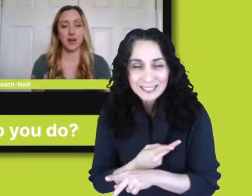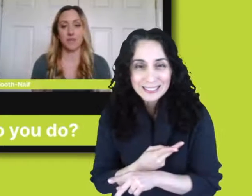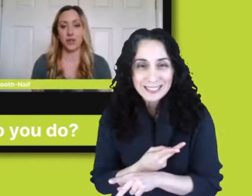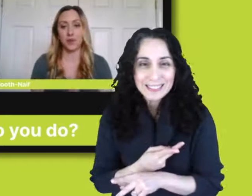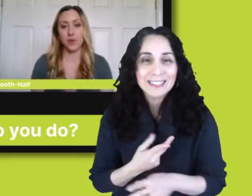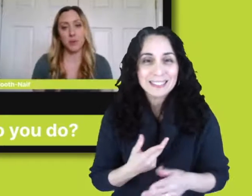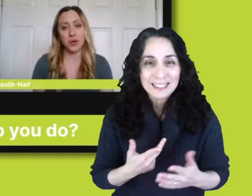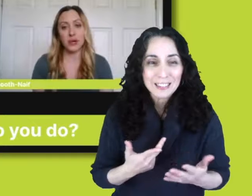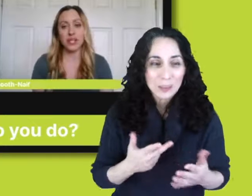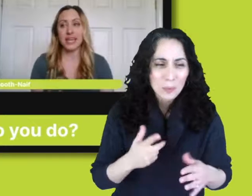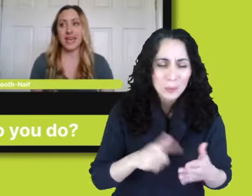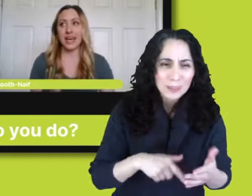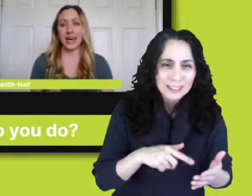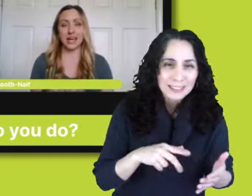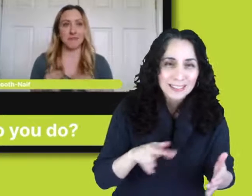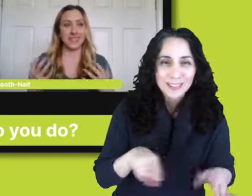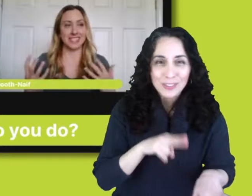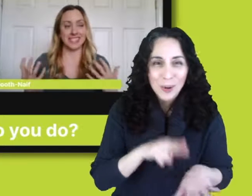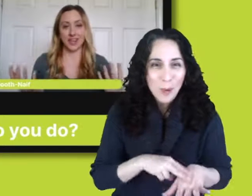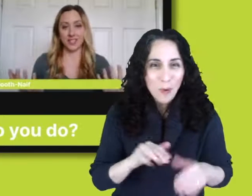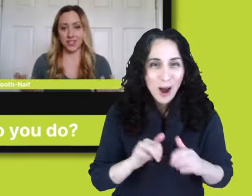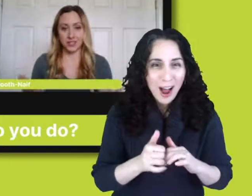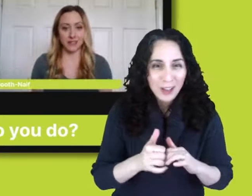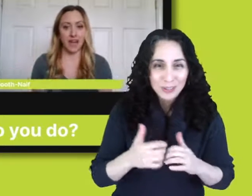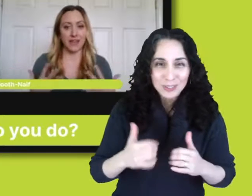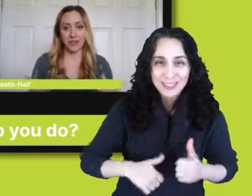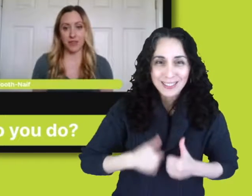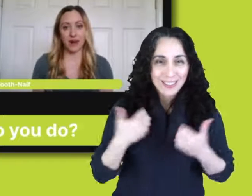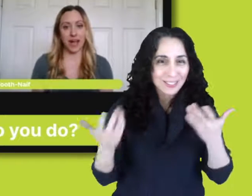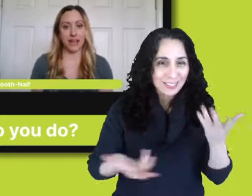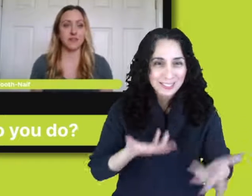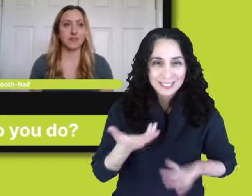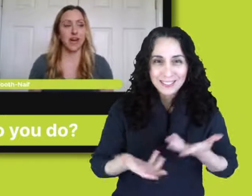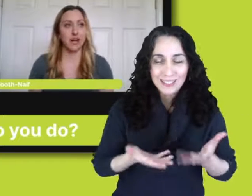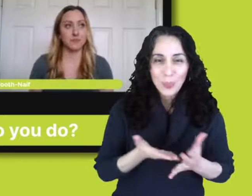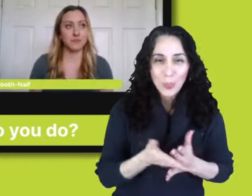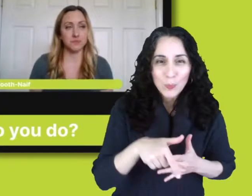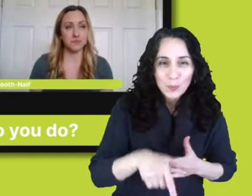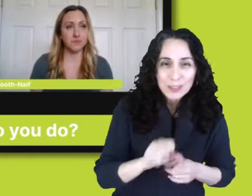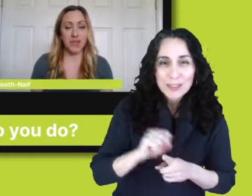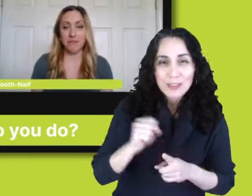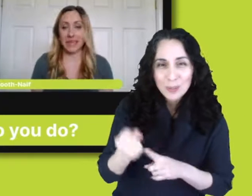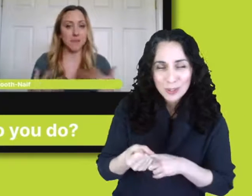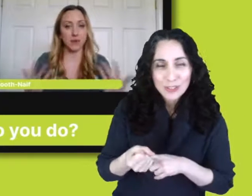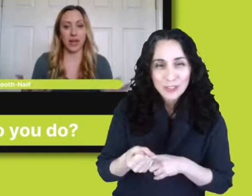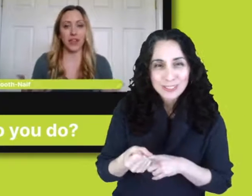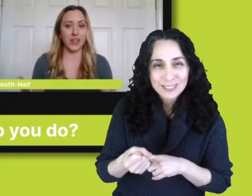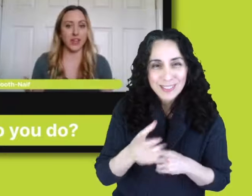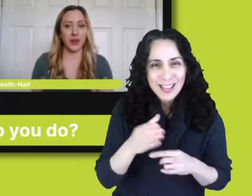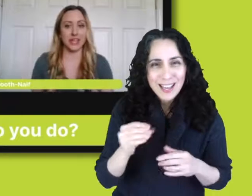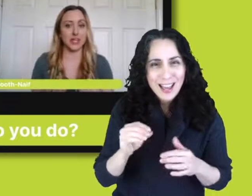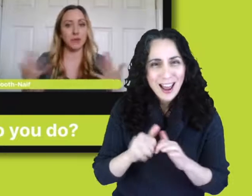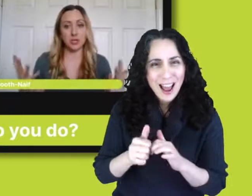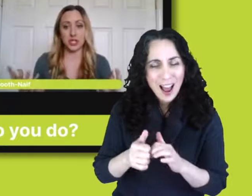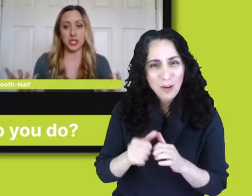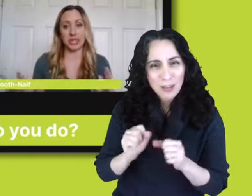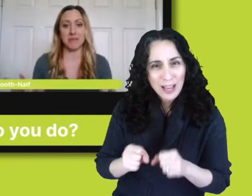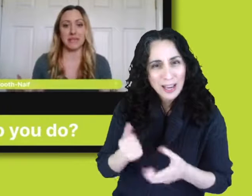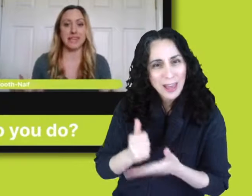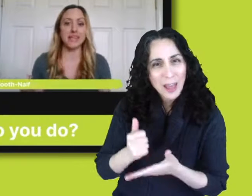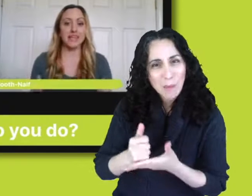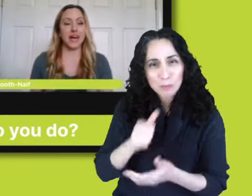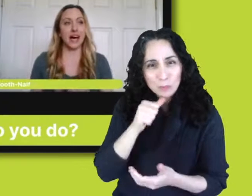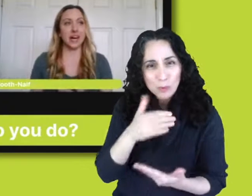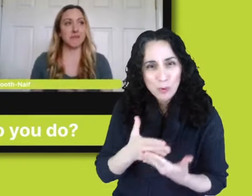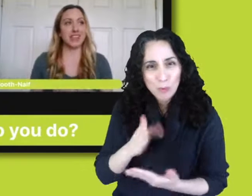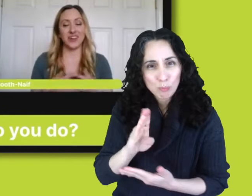of, normal and just how to, survive and thrive. And making Briella, as comfortable as she can